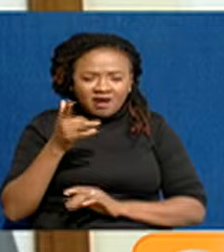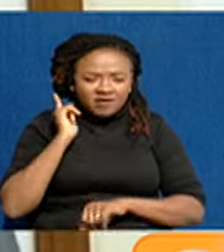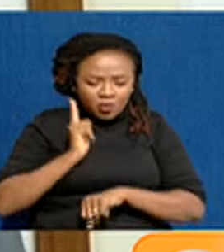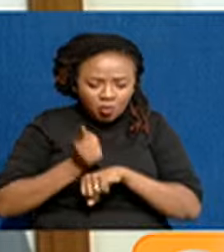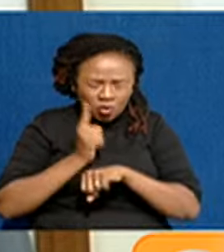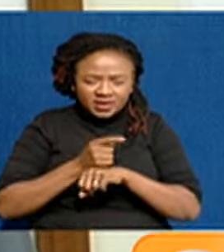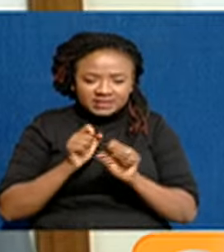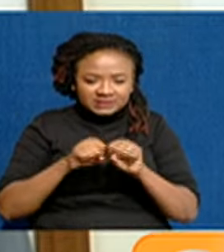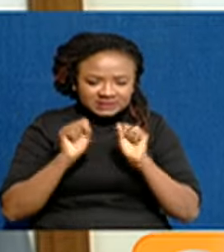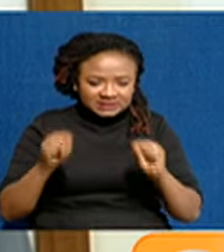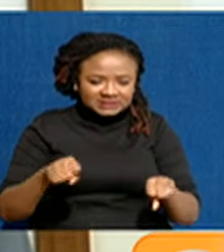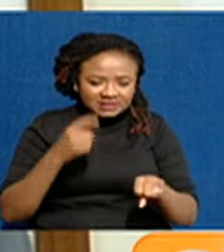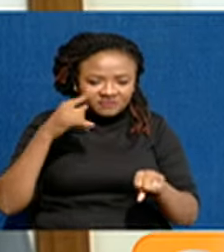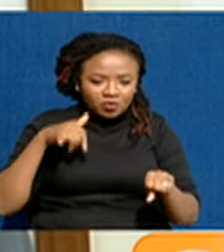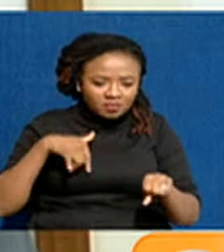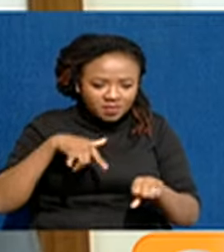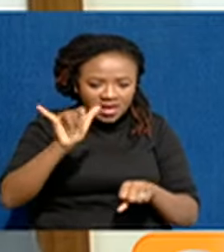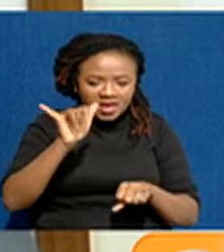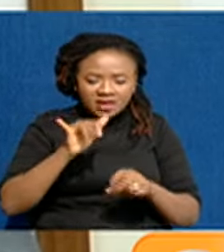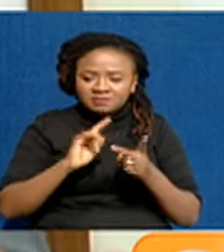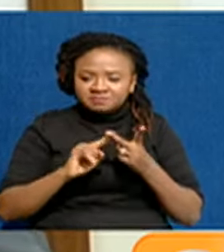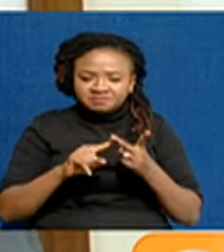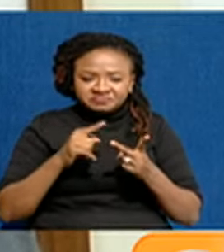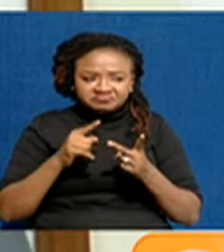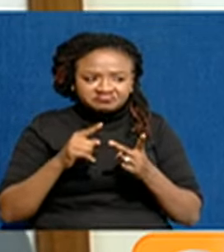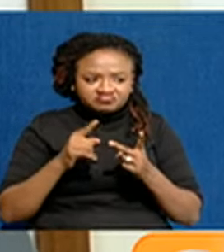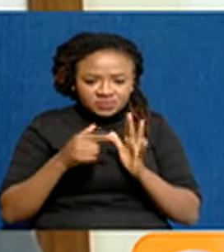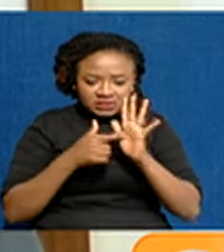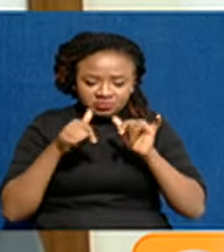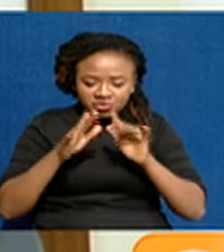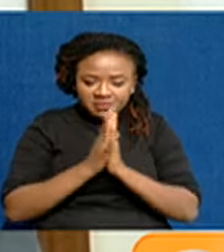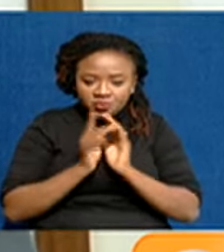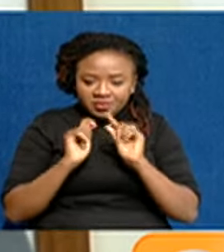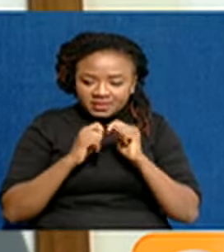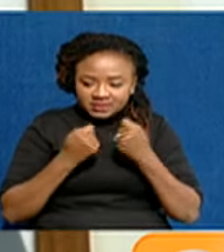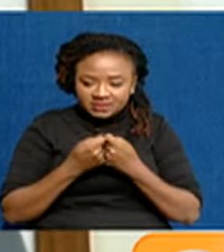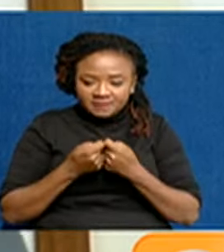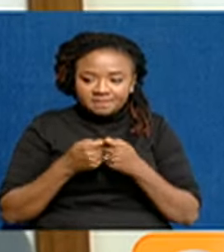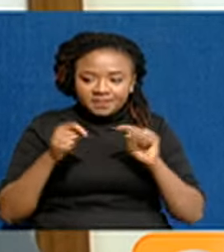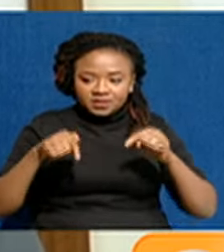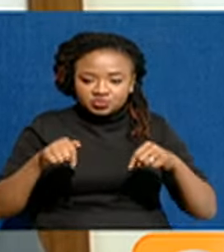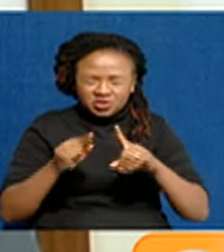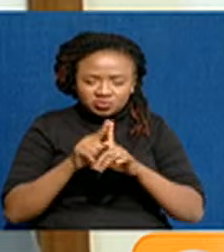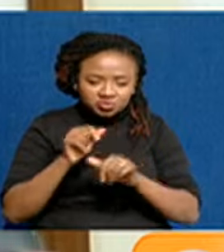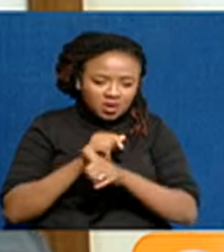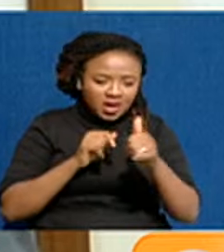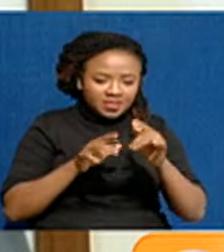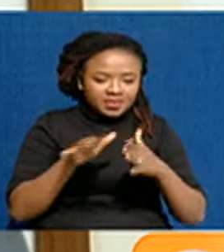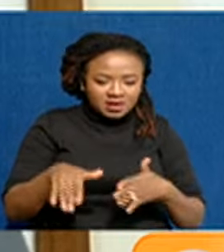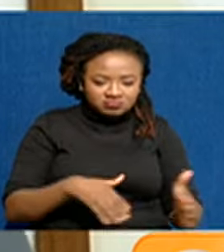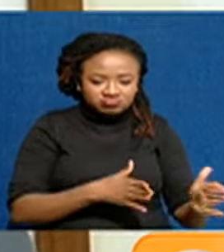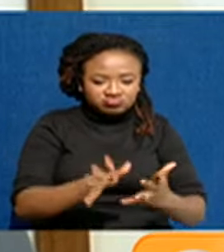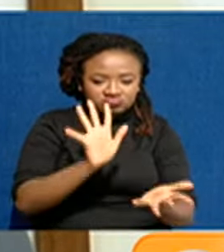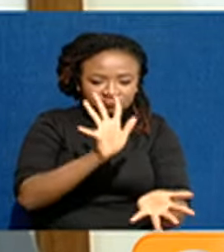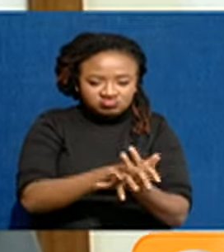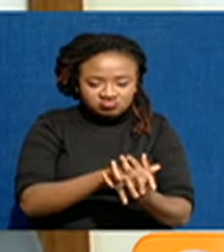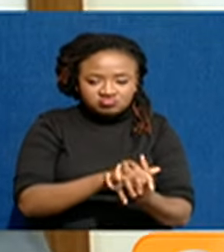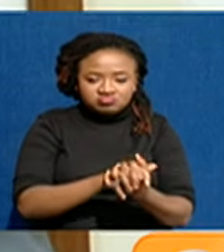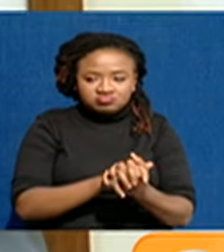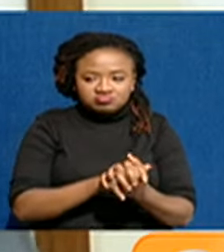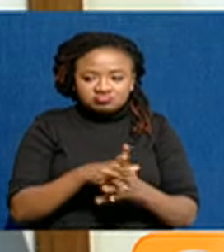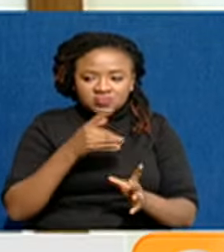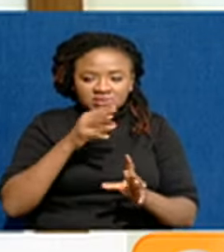planes, Mombasa County. I was with the team today and even the one that is manning even Tana River, the whole of the coastal region with the regional commissioner. So